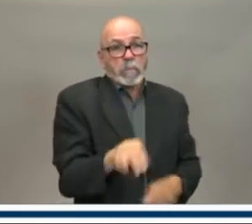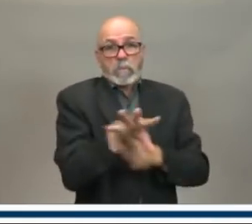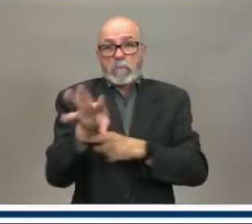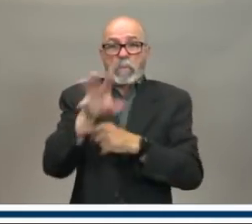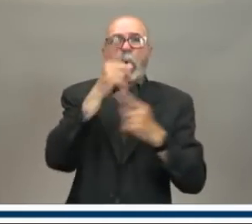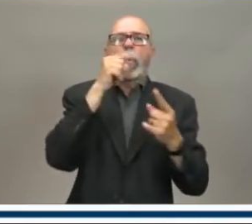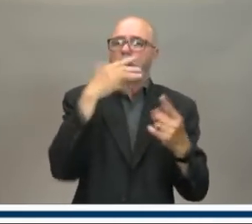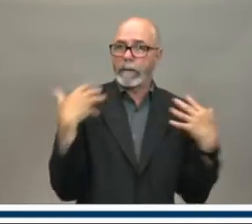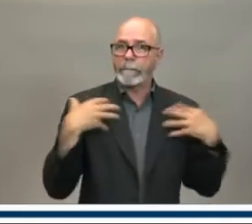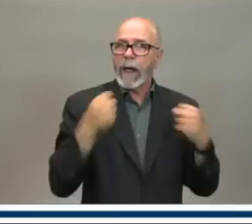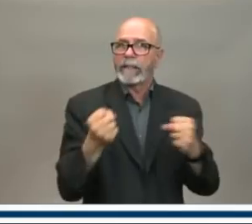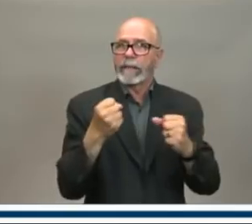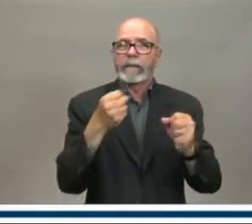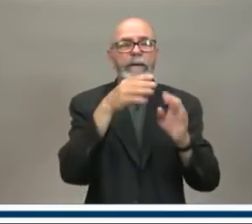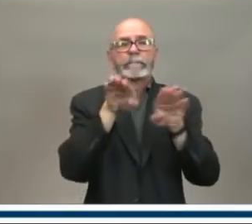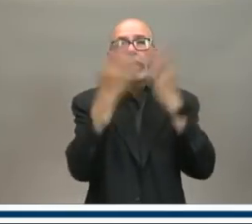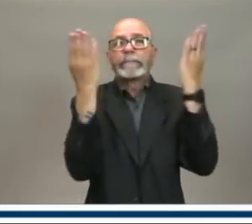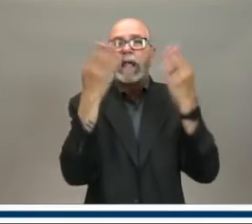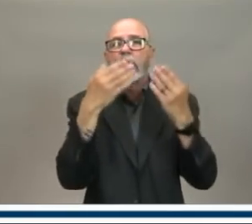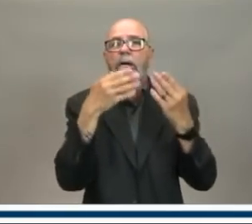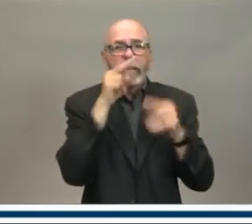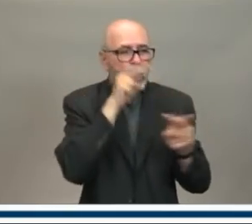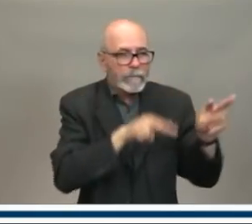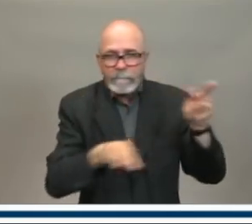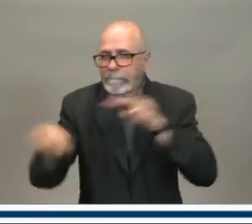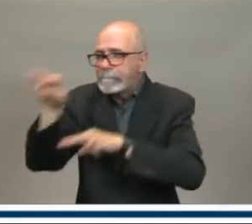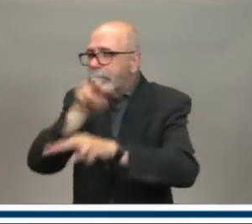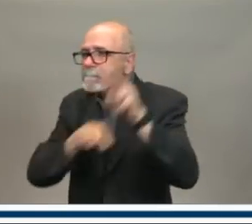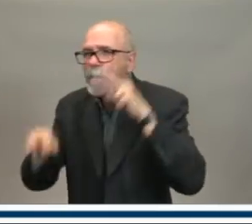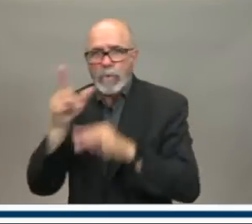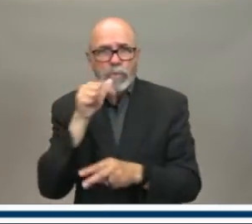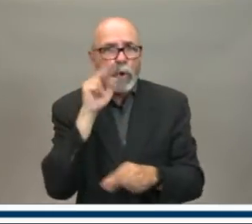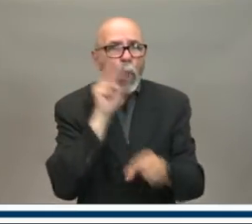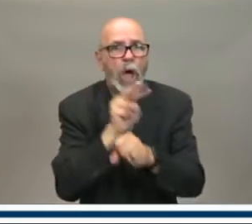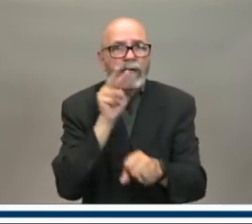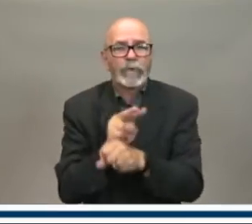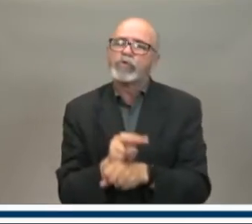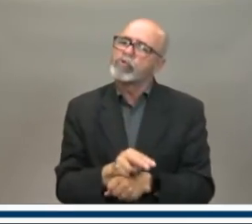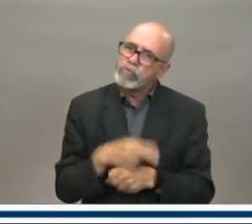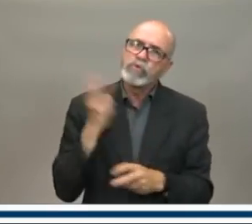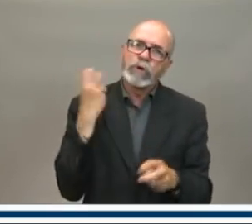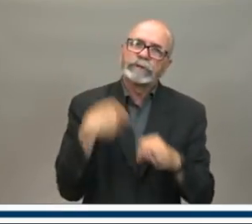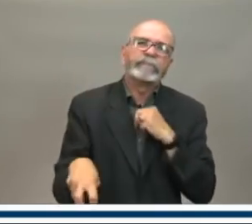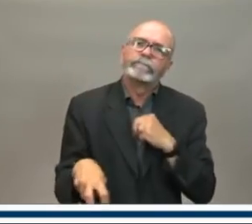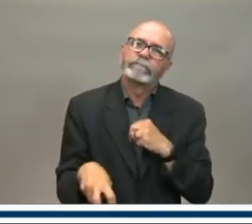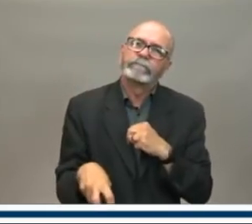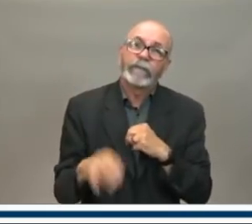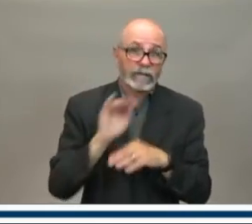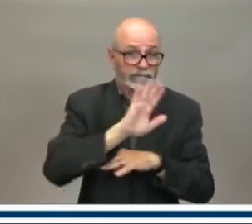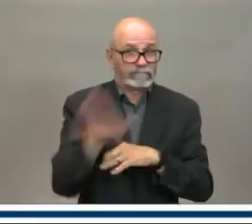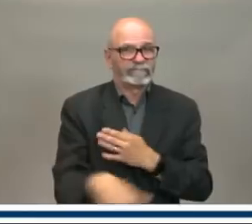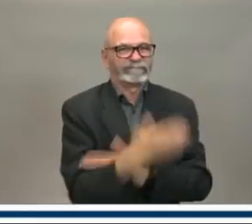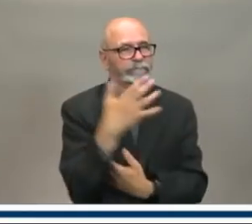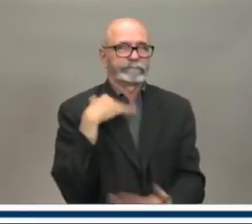Environment. We had communicated to them, all those summer camp operators, that it's highly unlikely that we're going to be